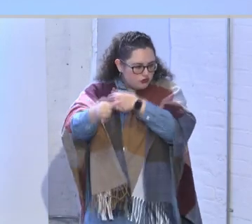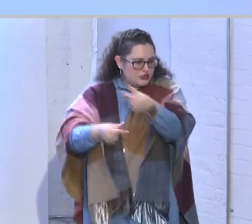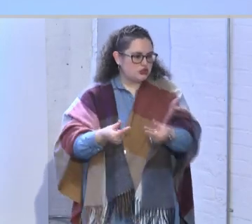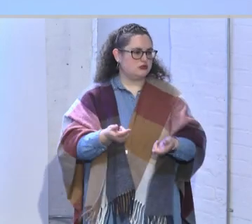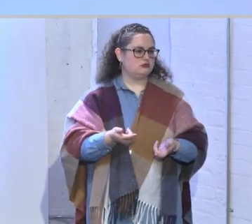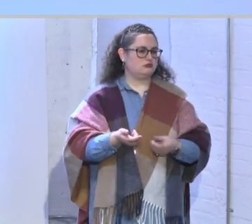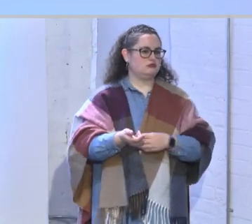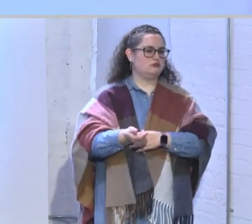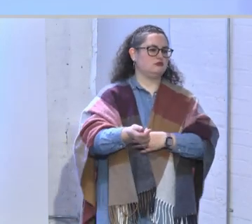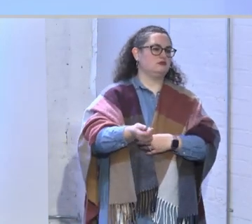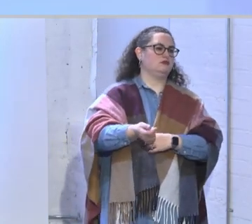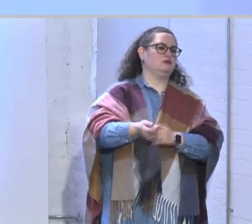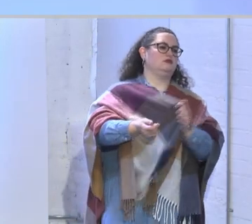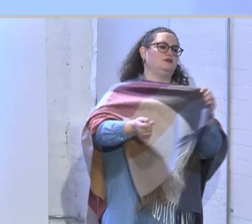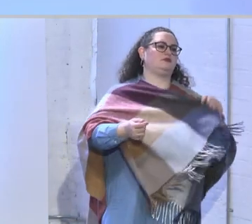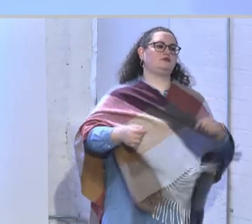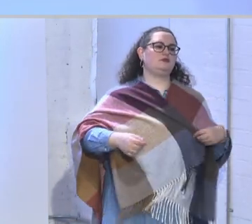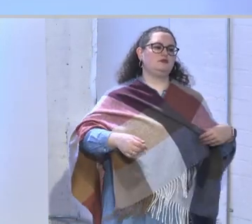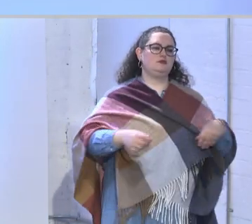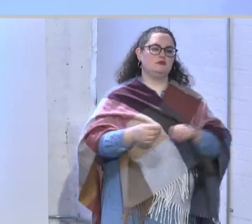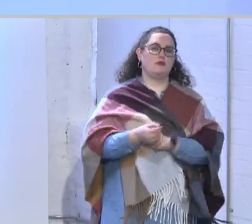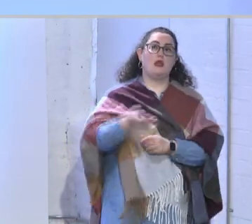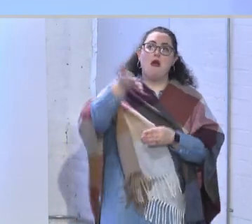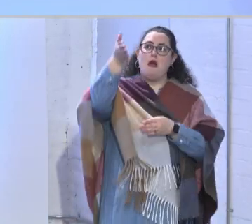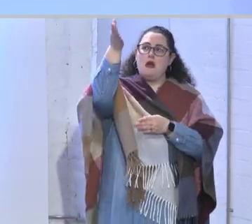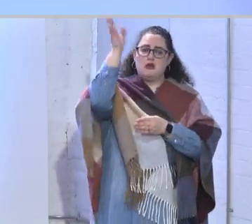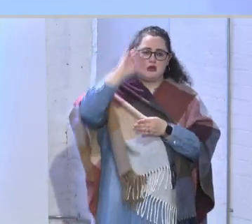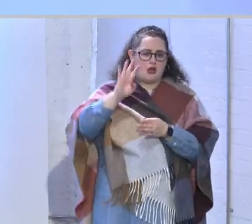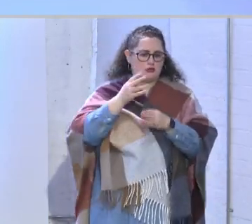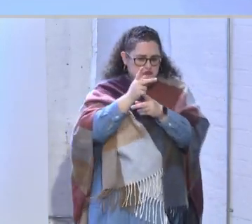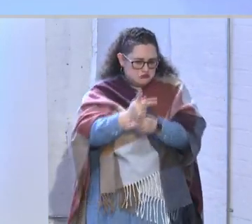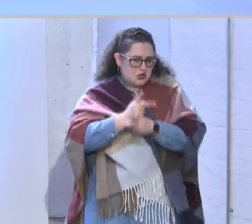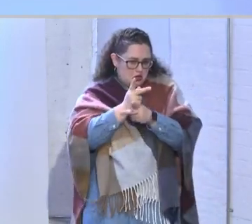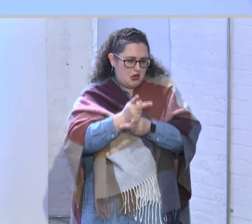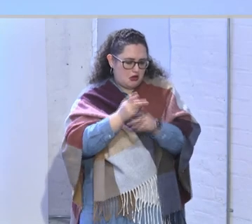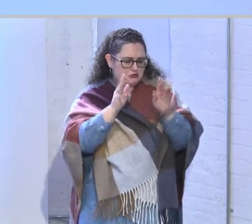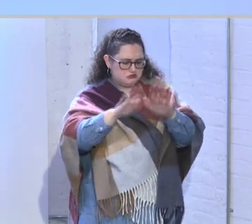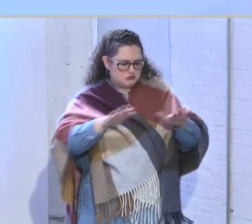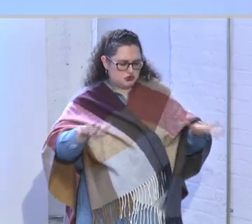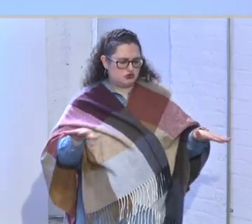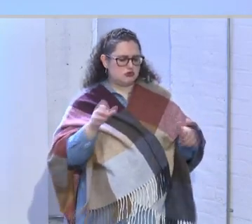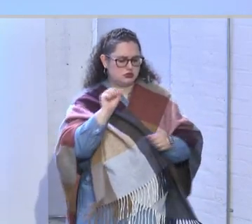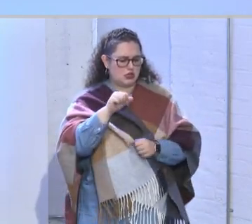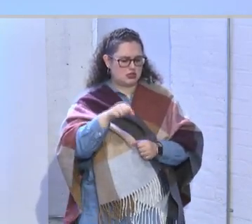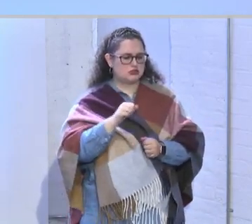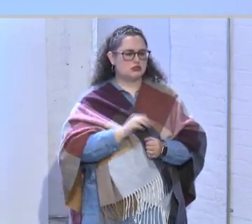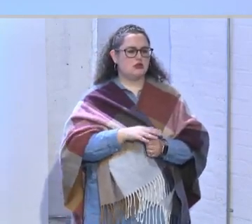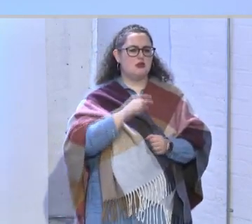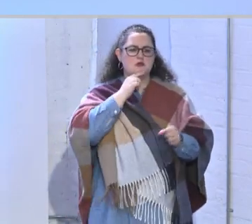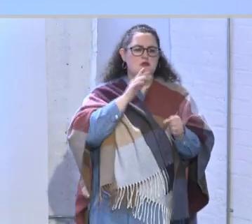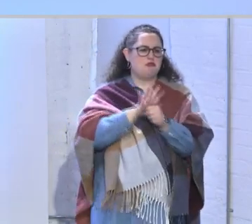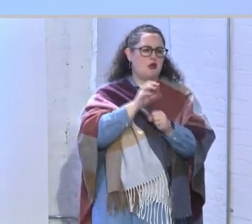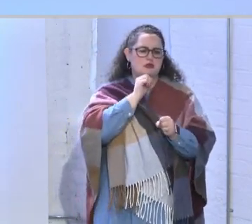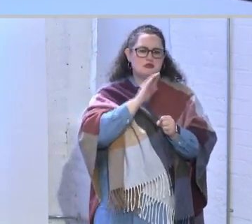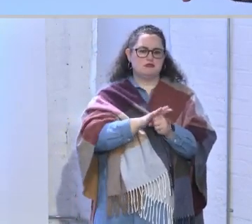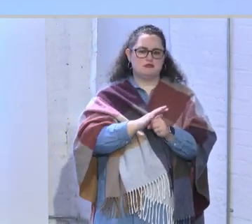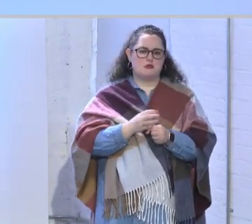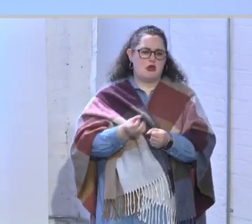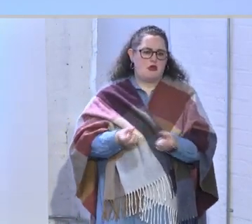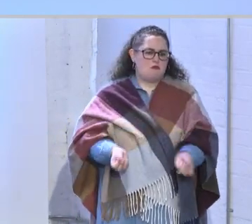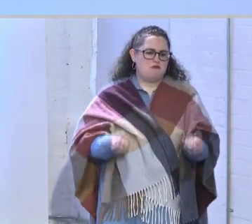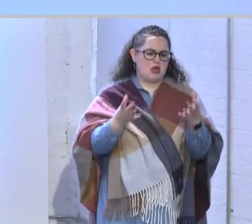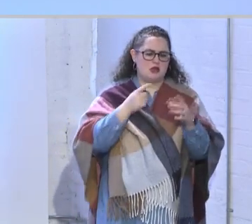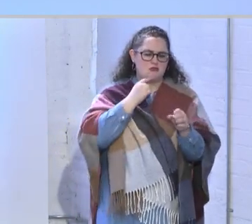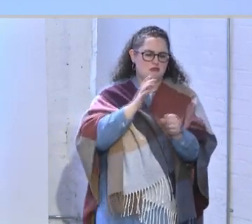about, and I believe God takes care of his children, but I don't think he owes us, and I don't think there's any promises in the Bible that say, if you do this, you're